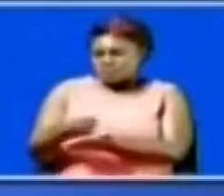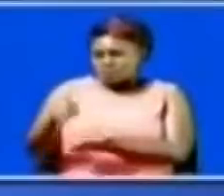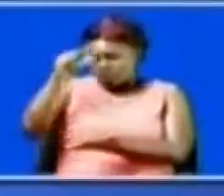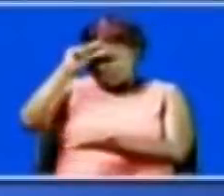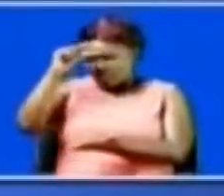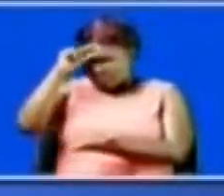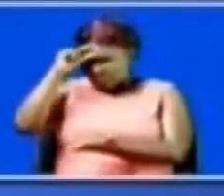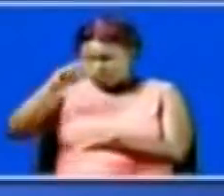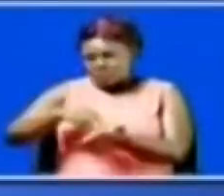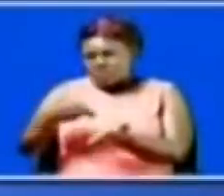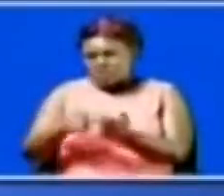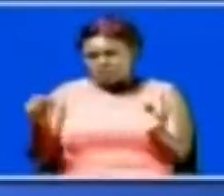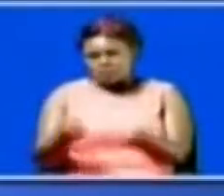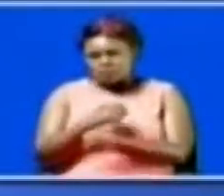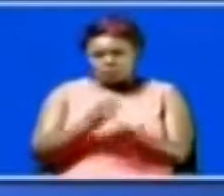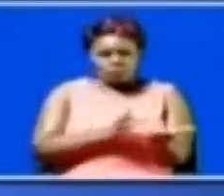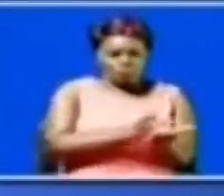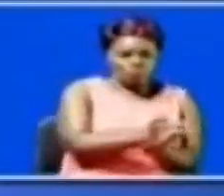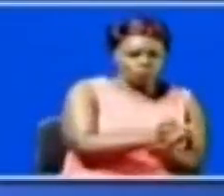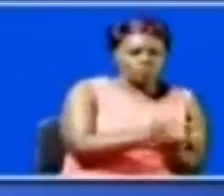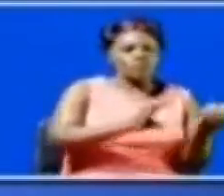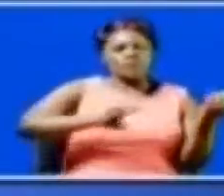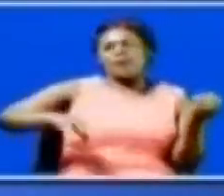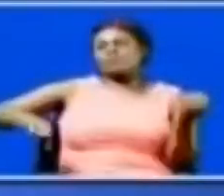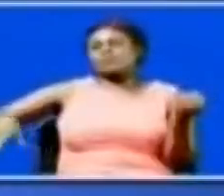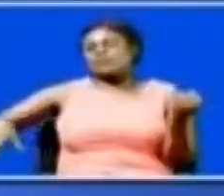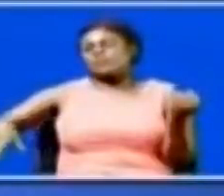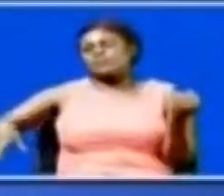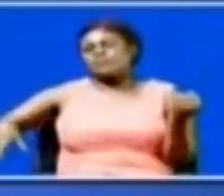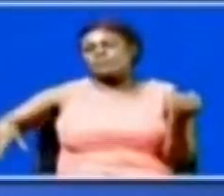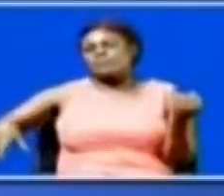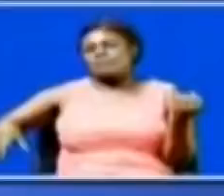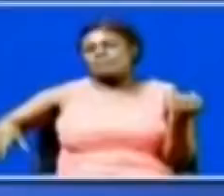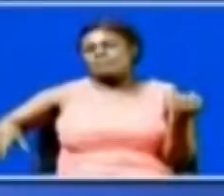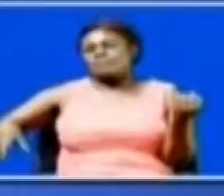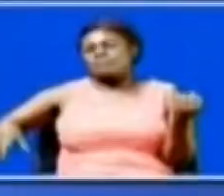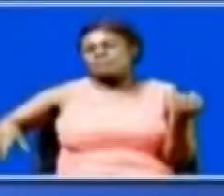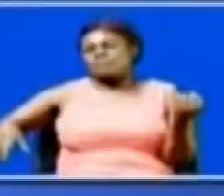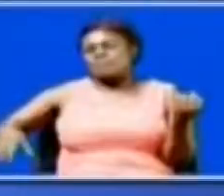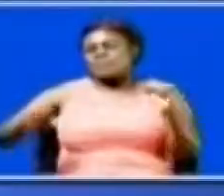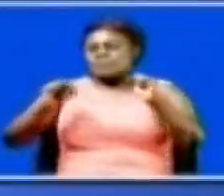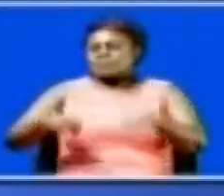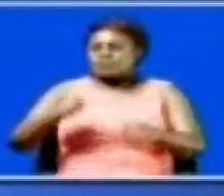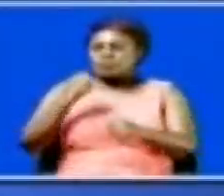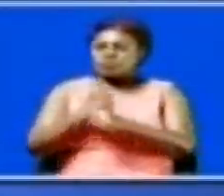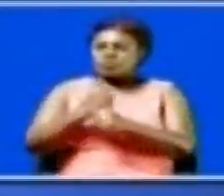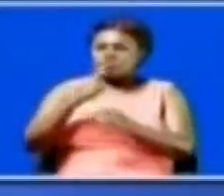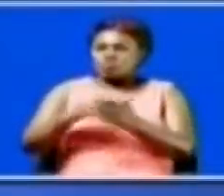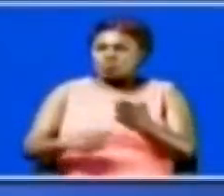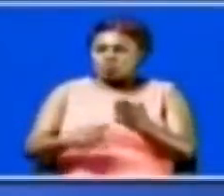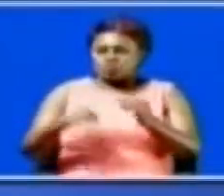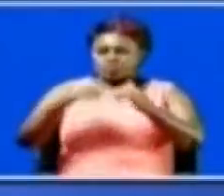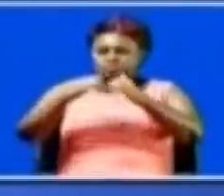recurrent expenditure, you cannot finance the counties. So what you're likely to do is split between the